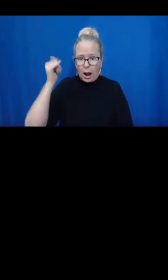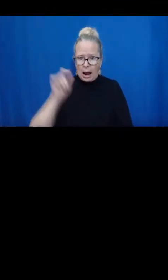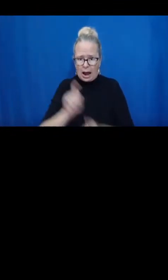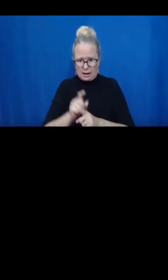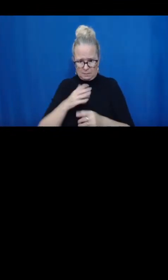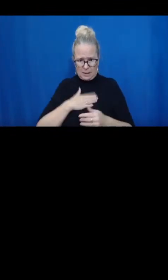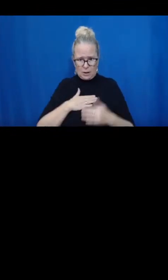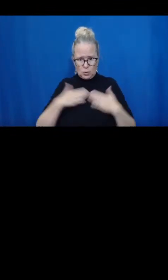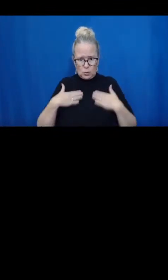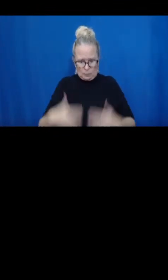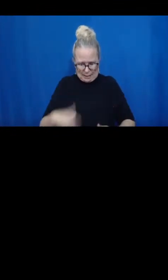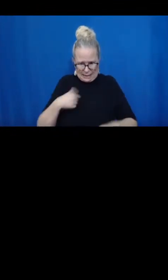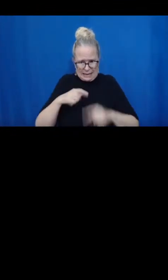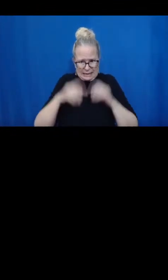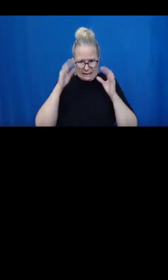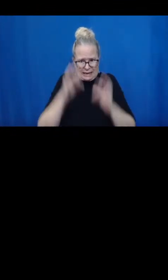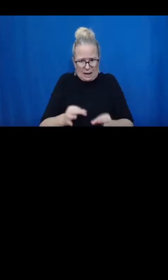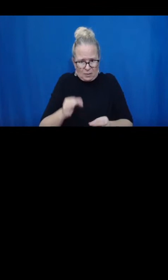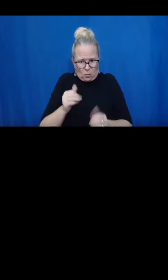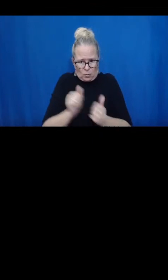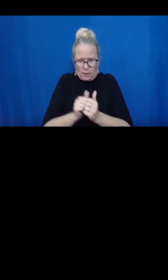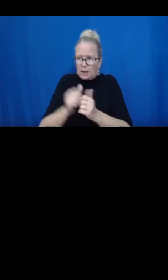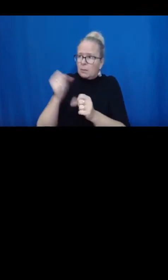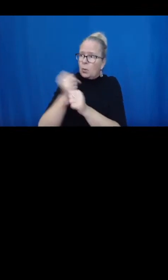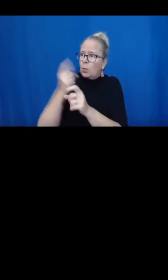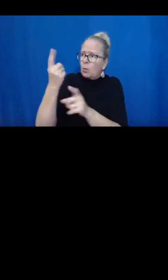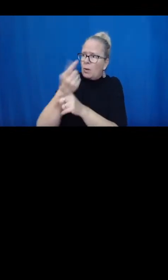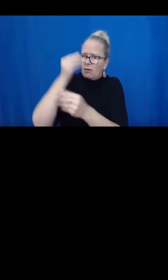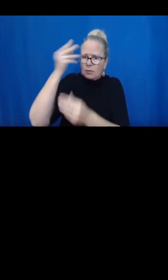Are you two feeling